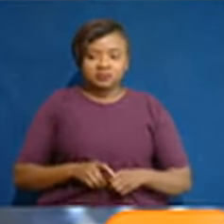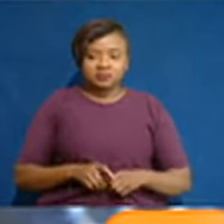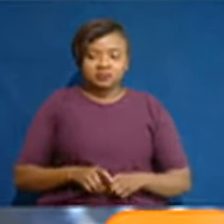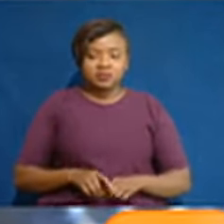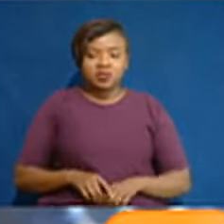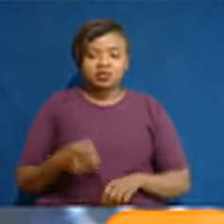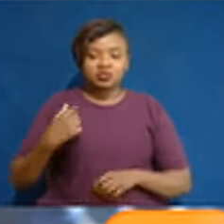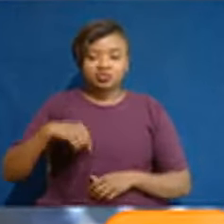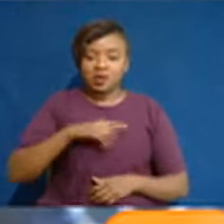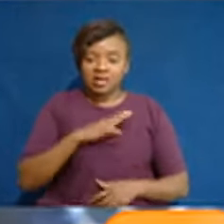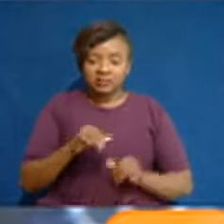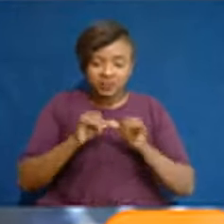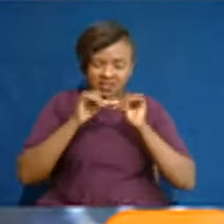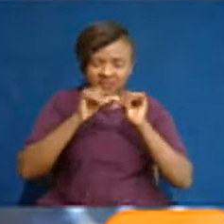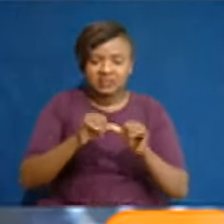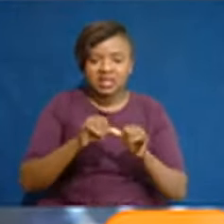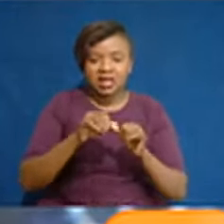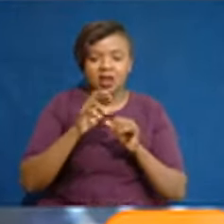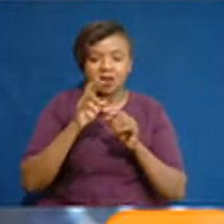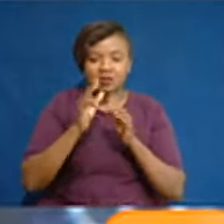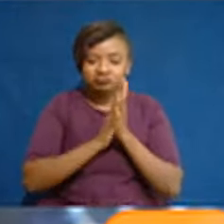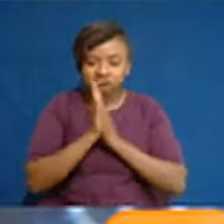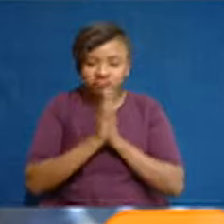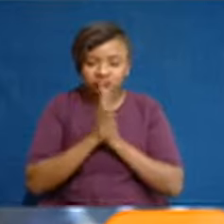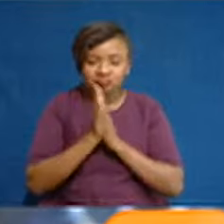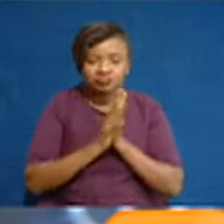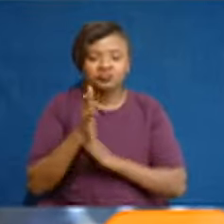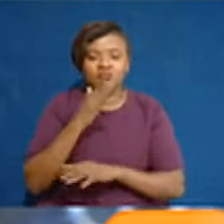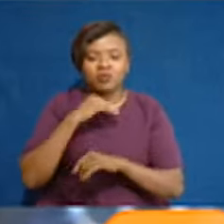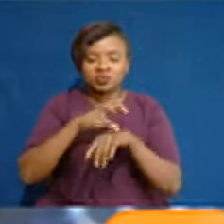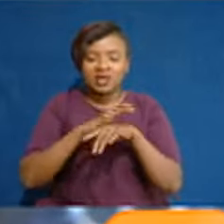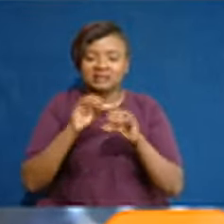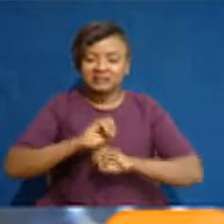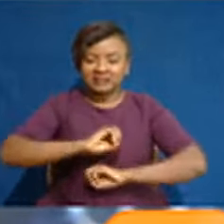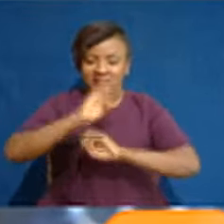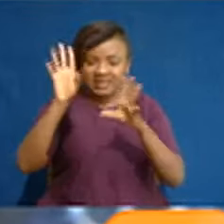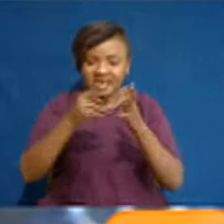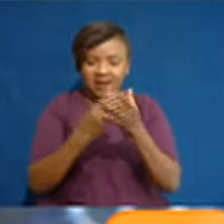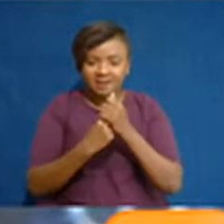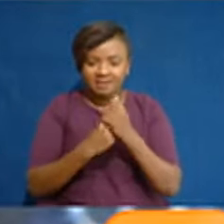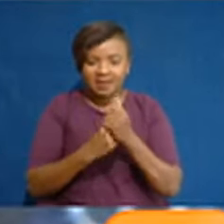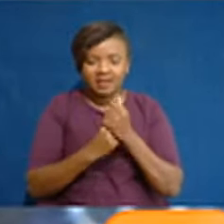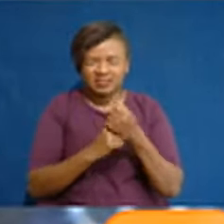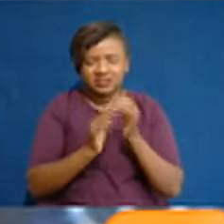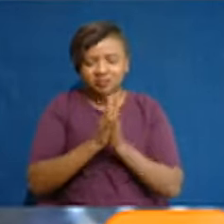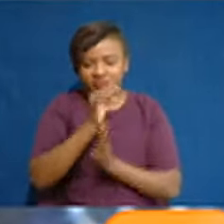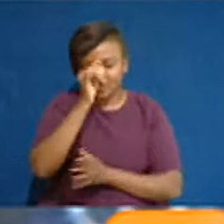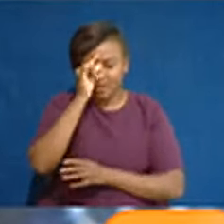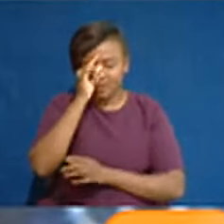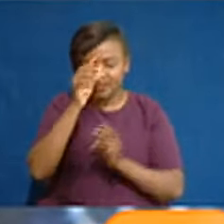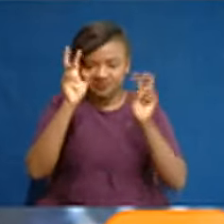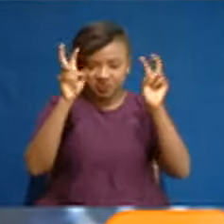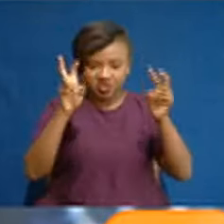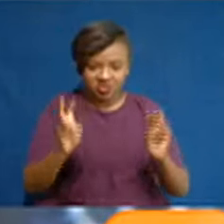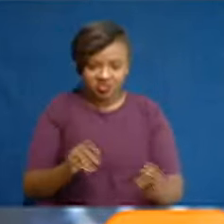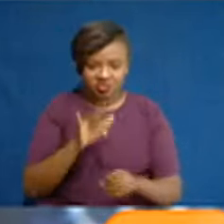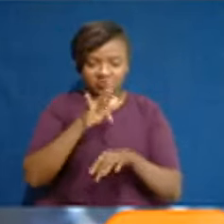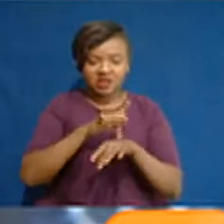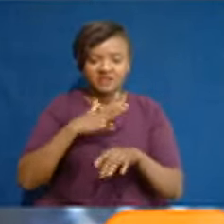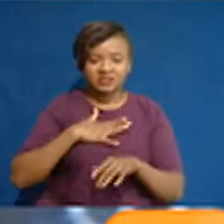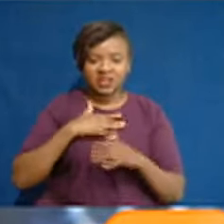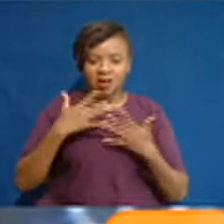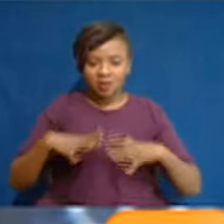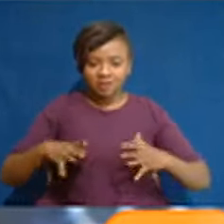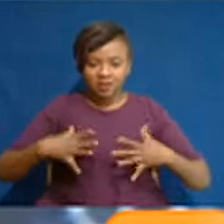look forward to a more clearer partnership with the state on the issues that affect our people.